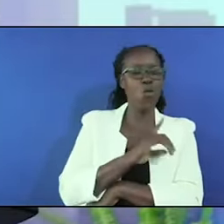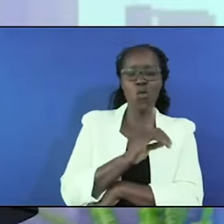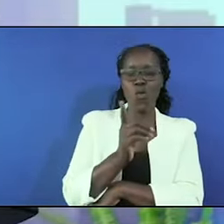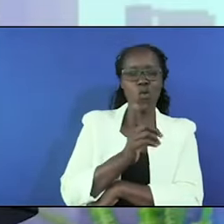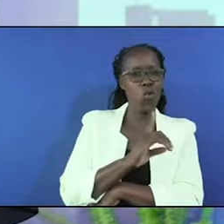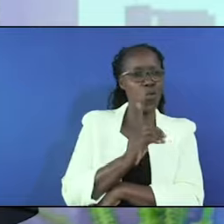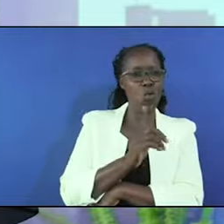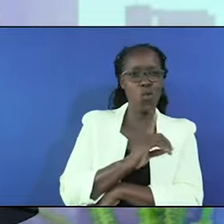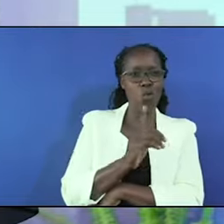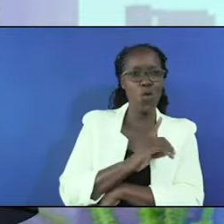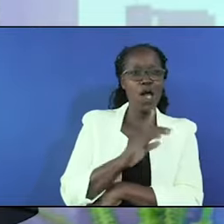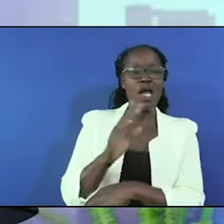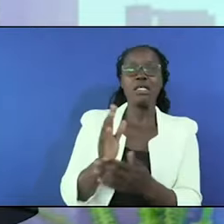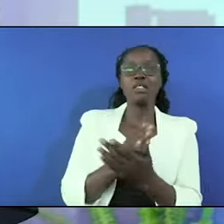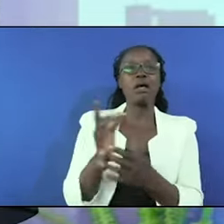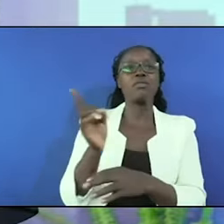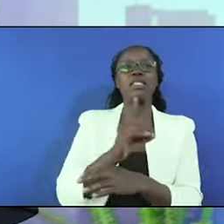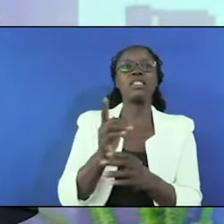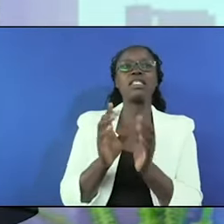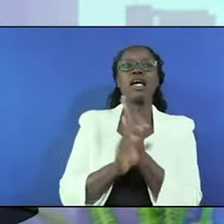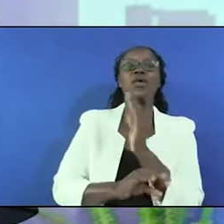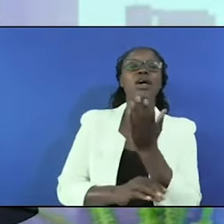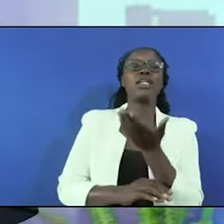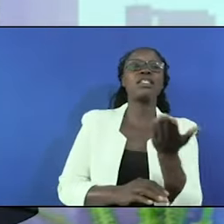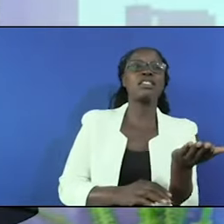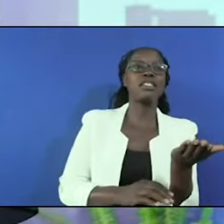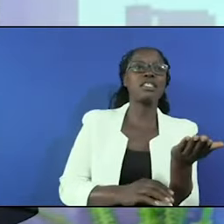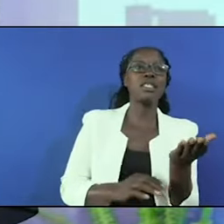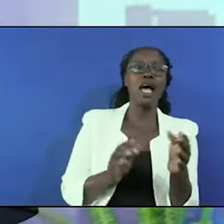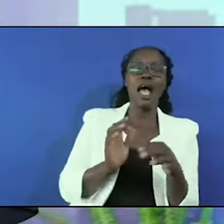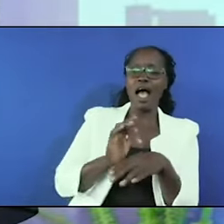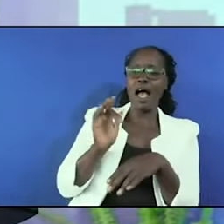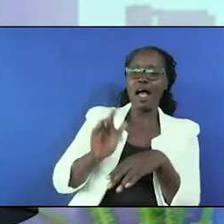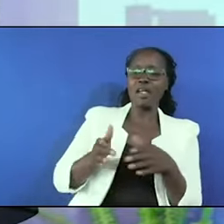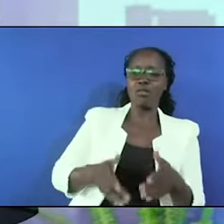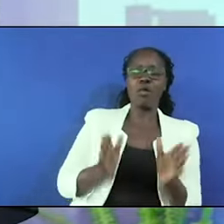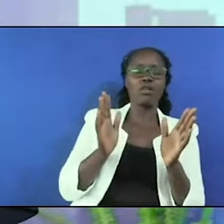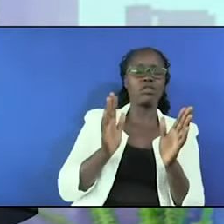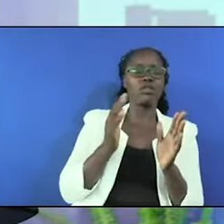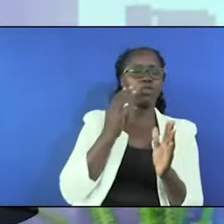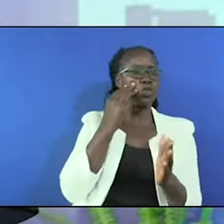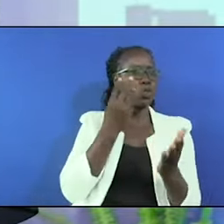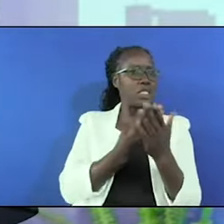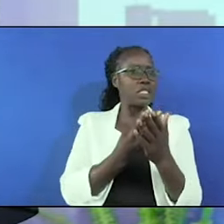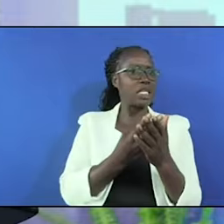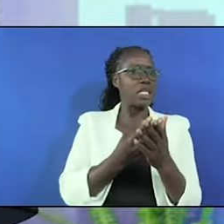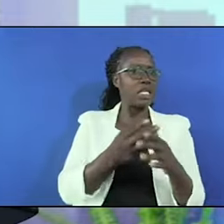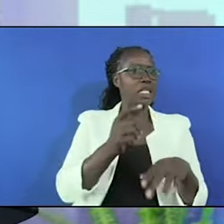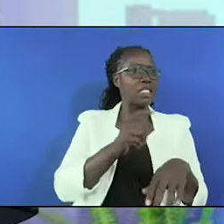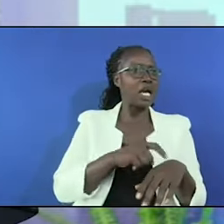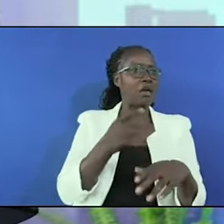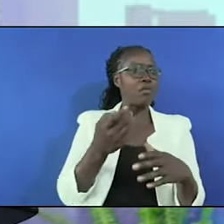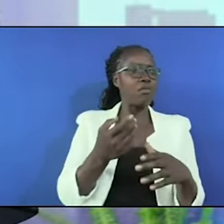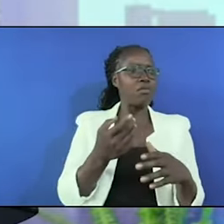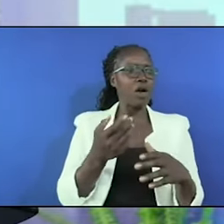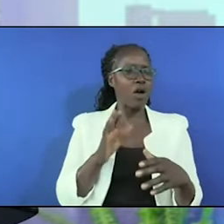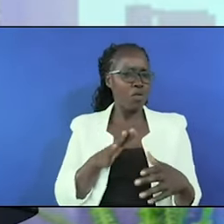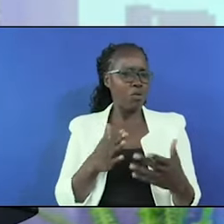in this country, and I thank God that I was born earlier enough to witness, when a man or woman was caught